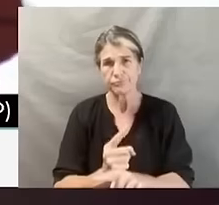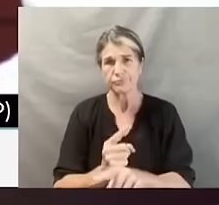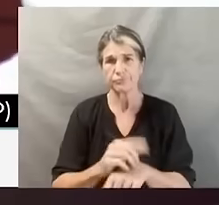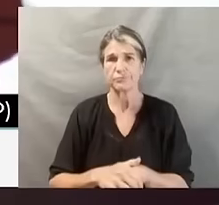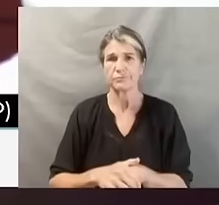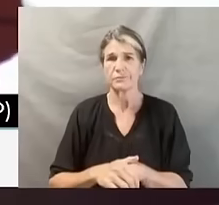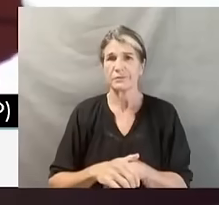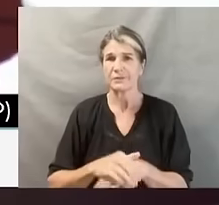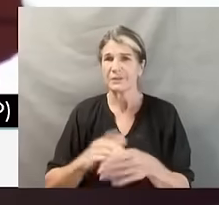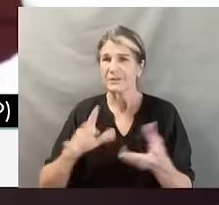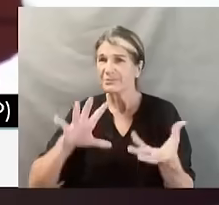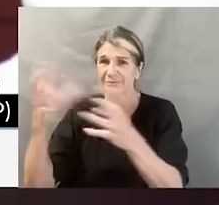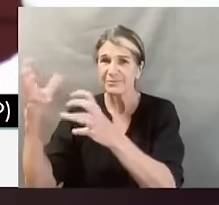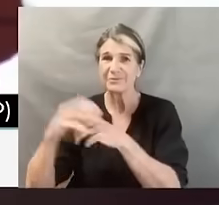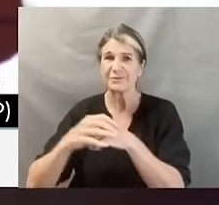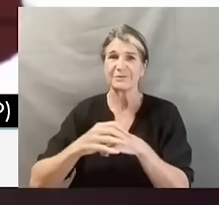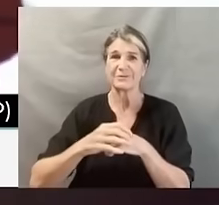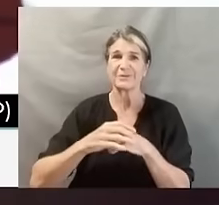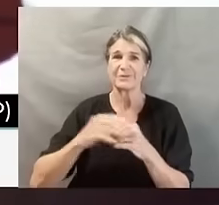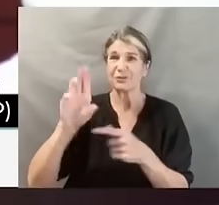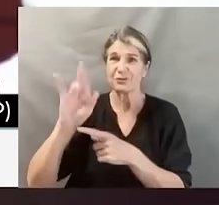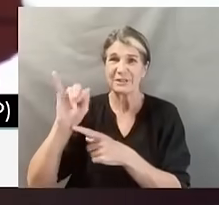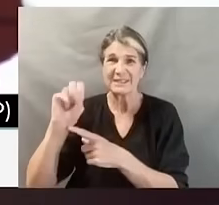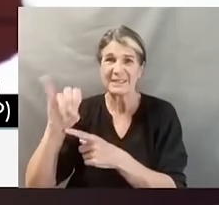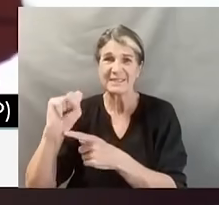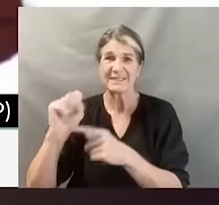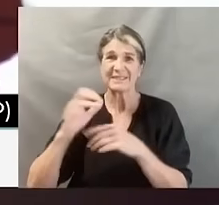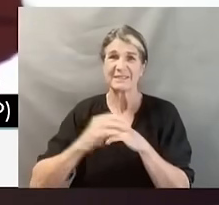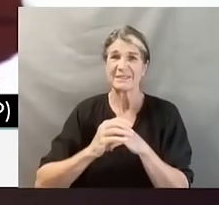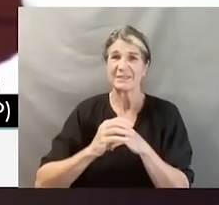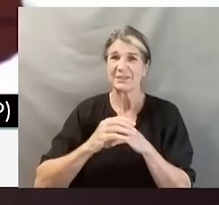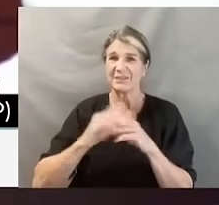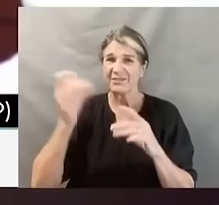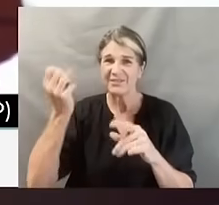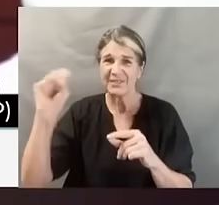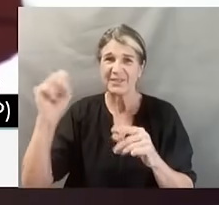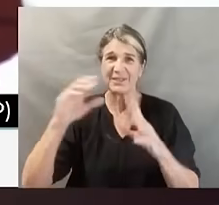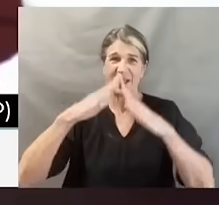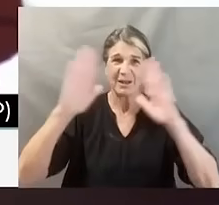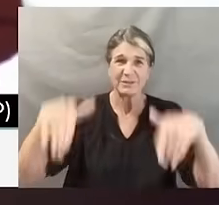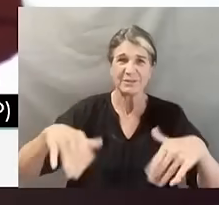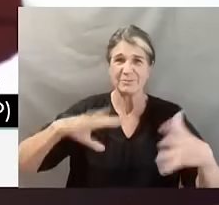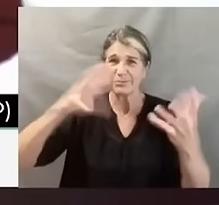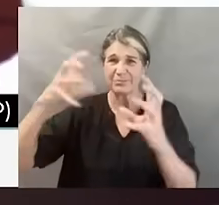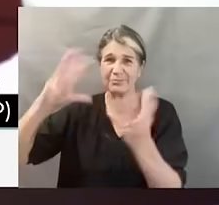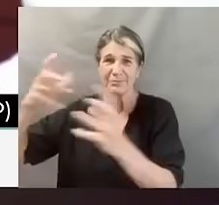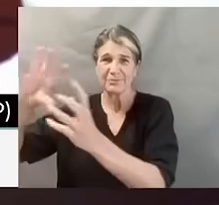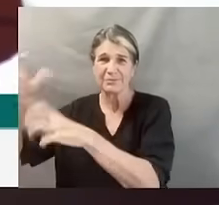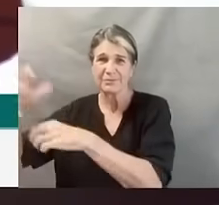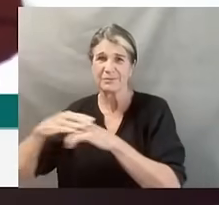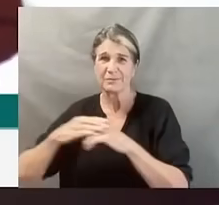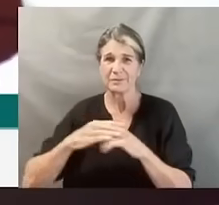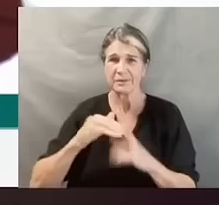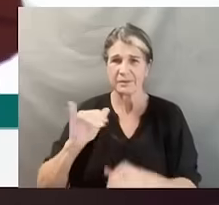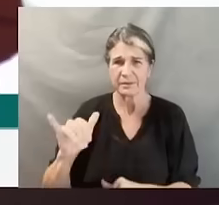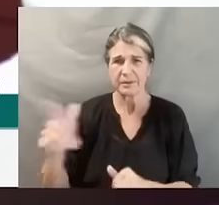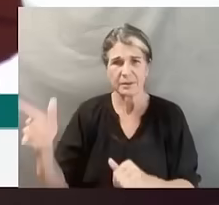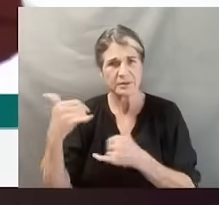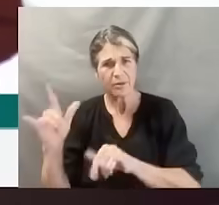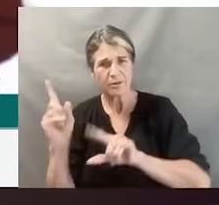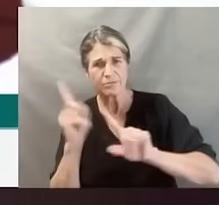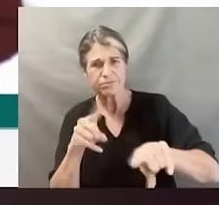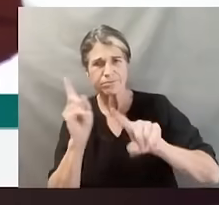as well as issues with recruitment and retention in our public service, and given these workers who provide such important services to us